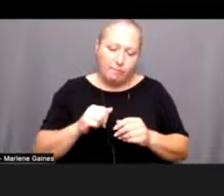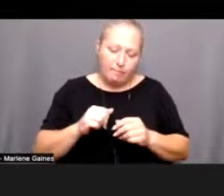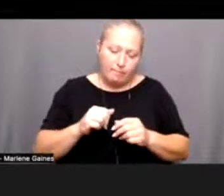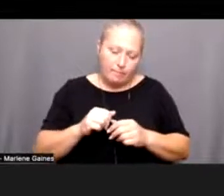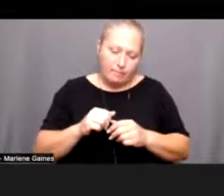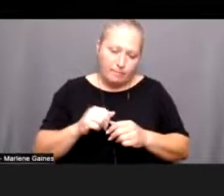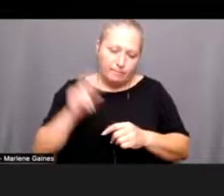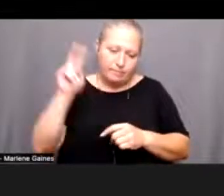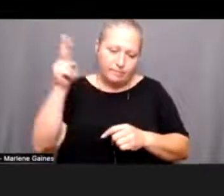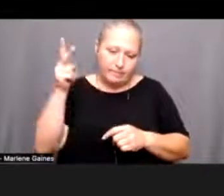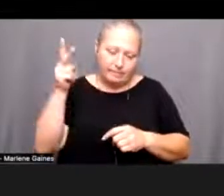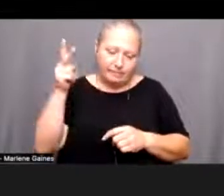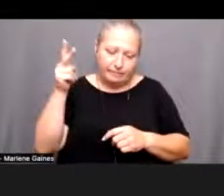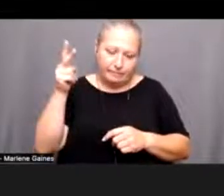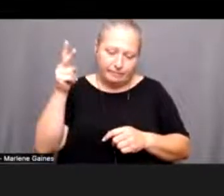Second.